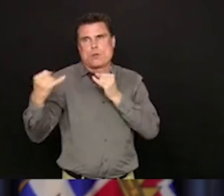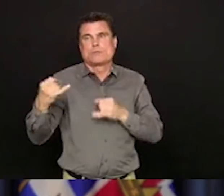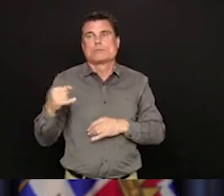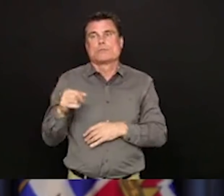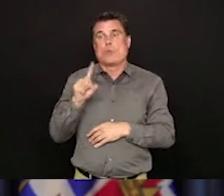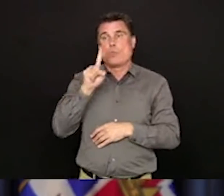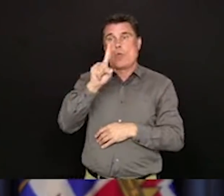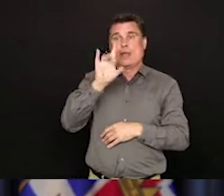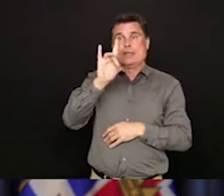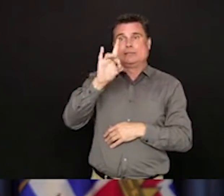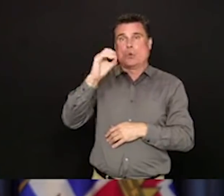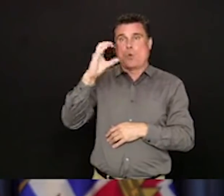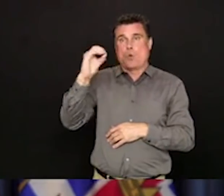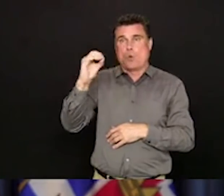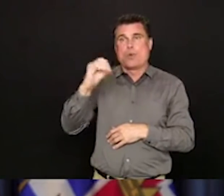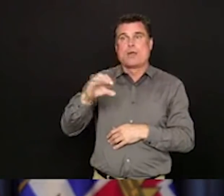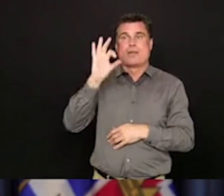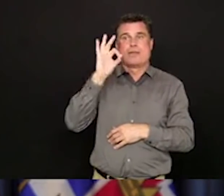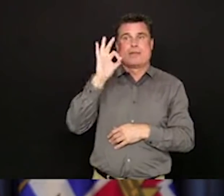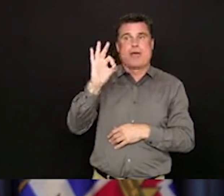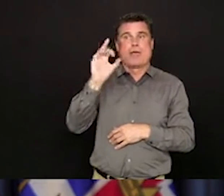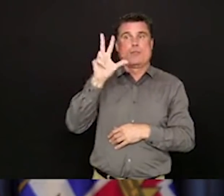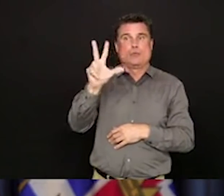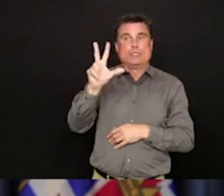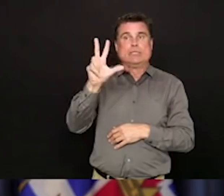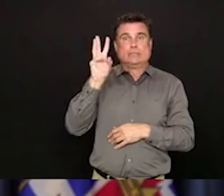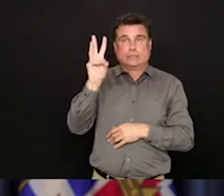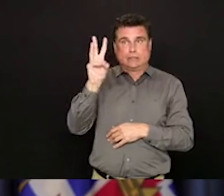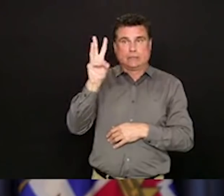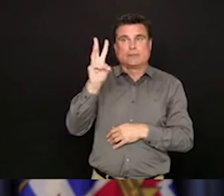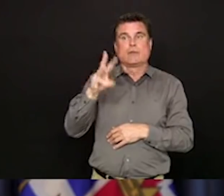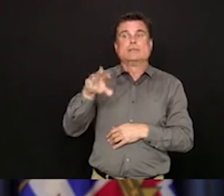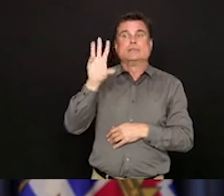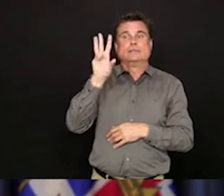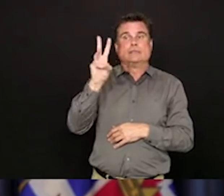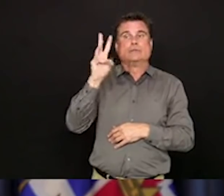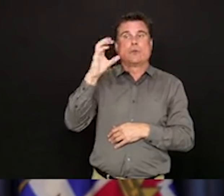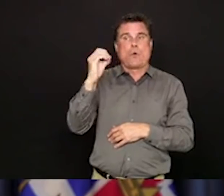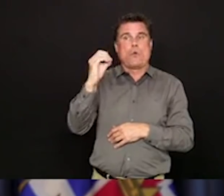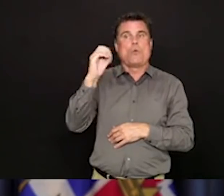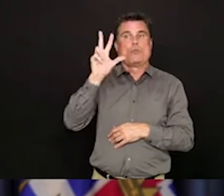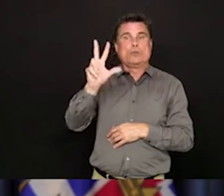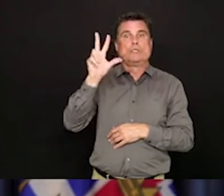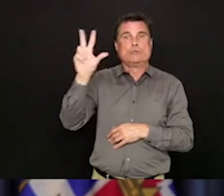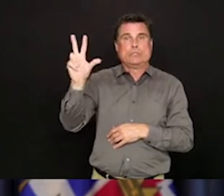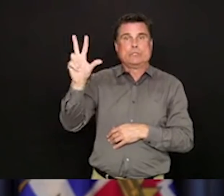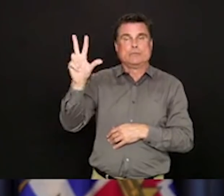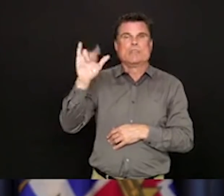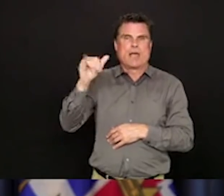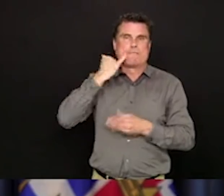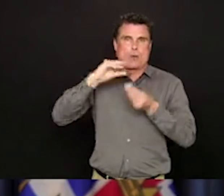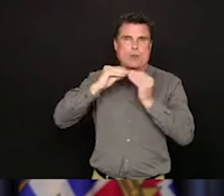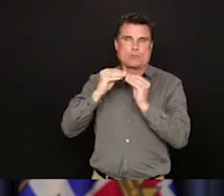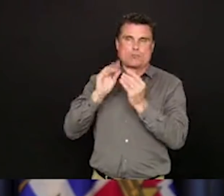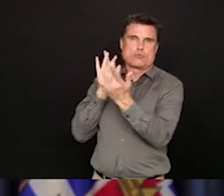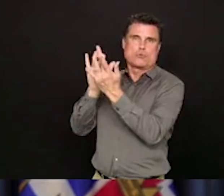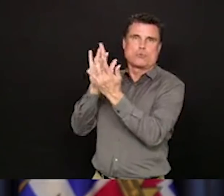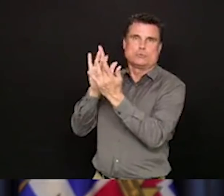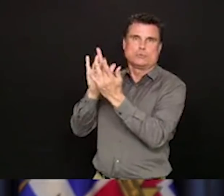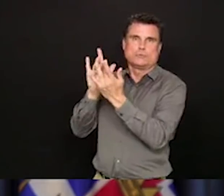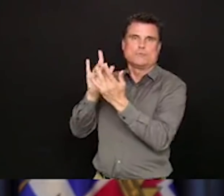1-800-936-6033. And just to let people know that the Alzheimer's Society has extended First Link Dementia Helpline hours